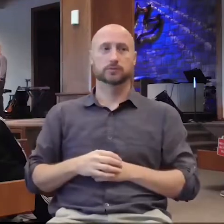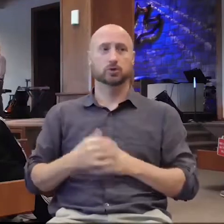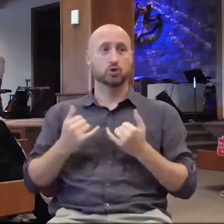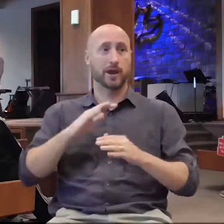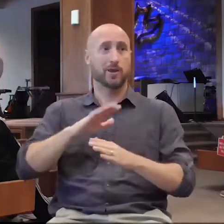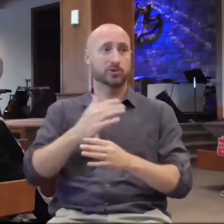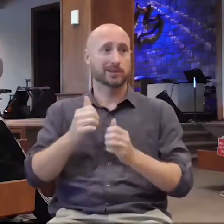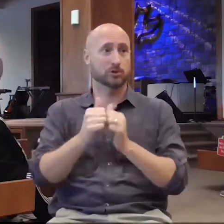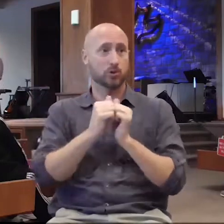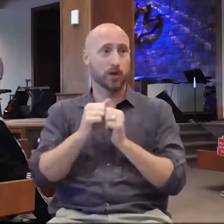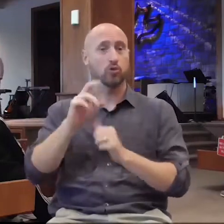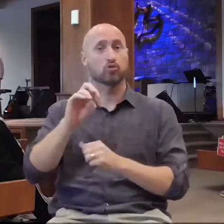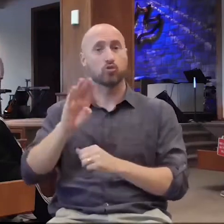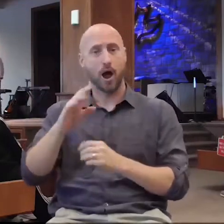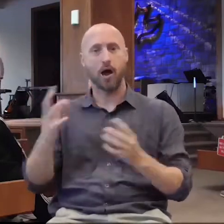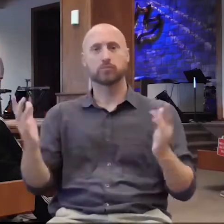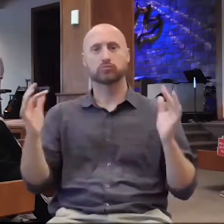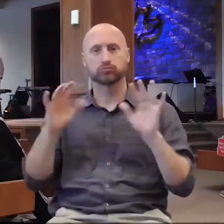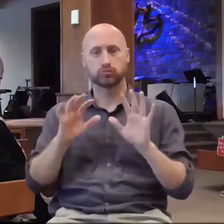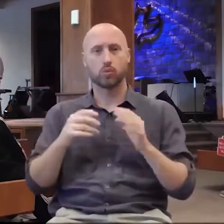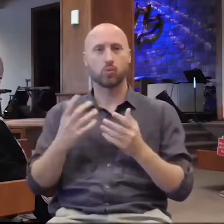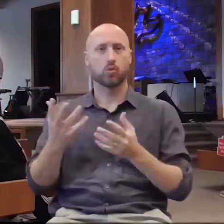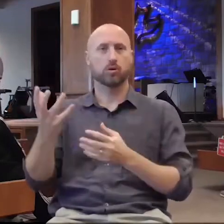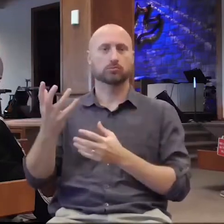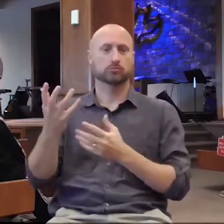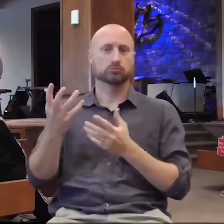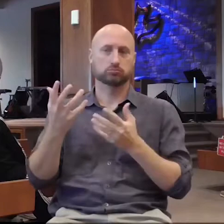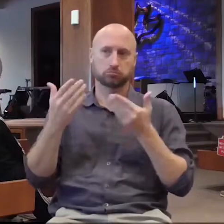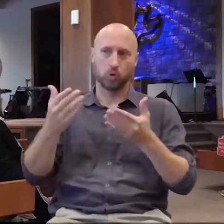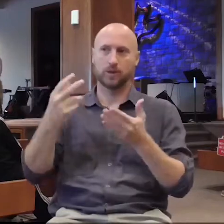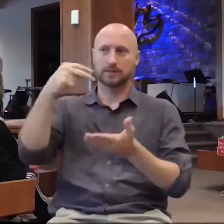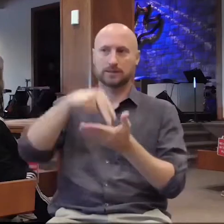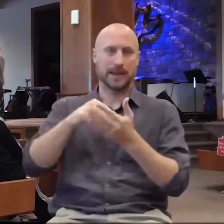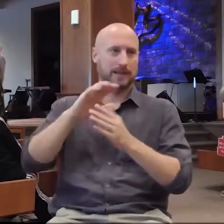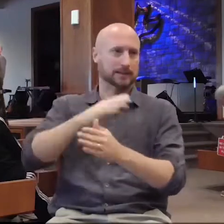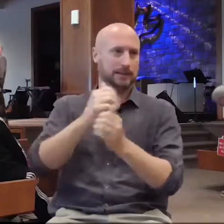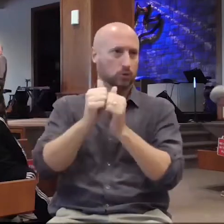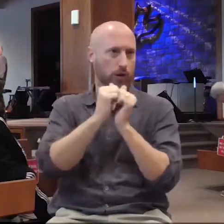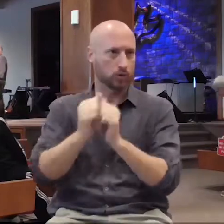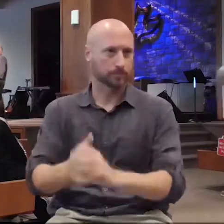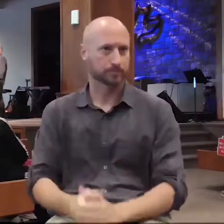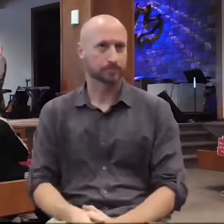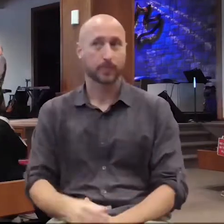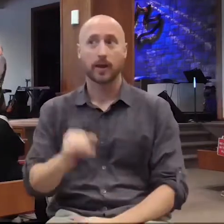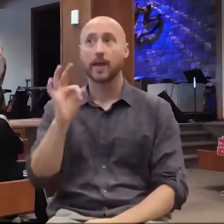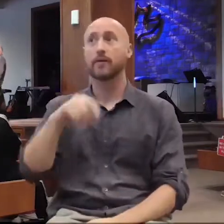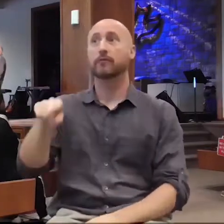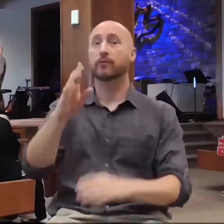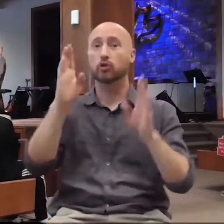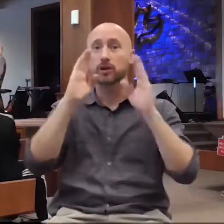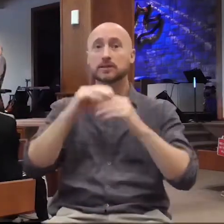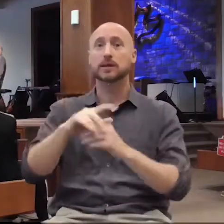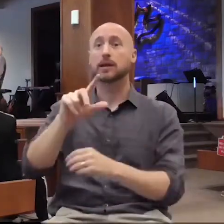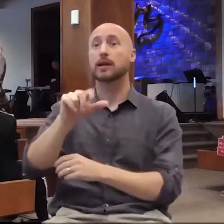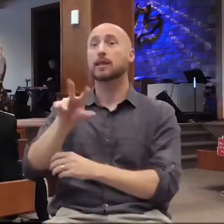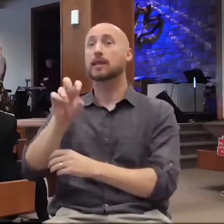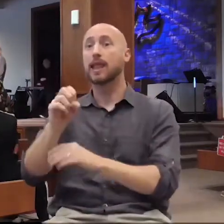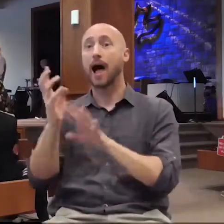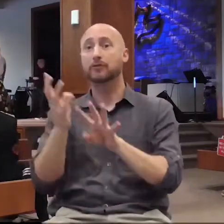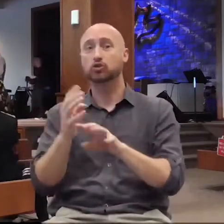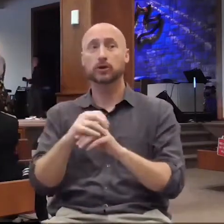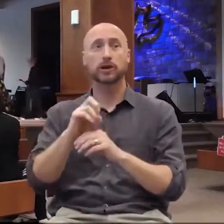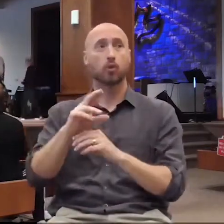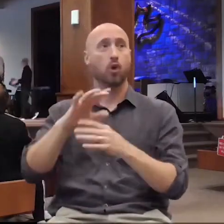musicians. Let's sing this song together. Let's stand. If you're listening on the live feed or online and you want